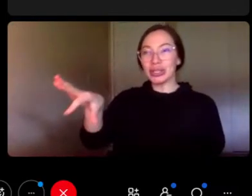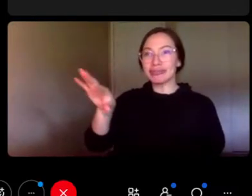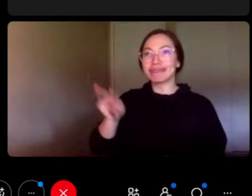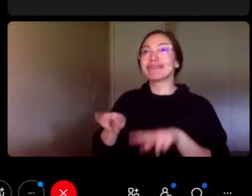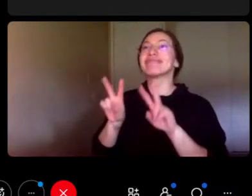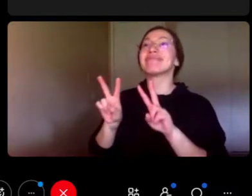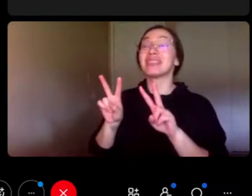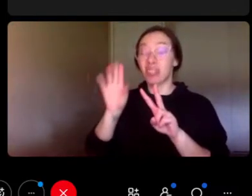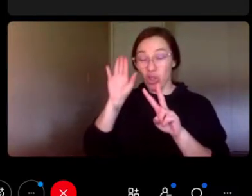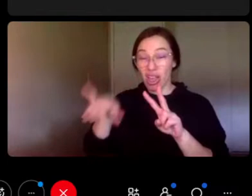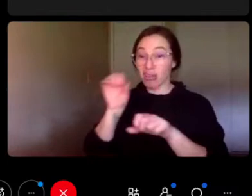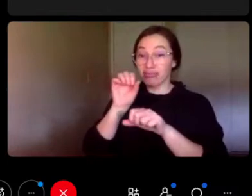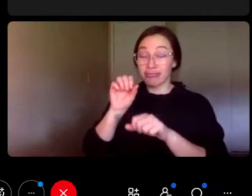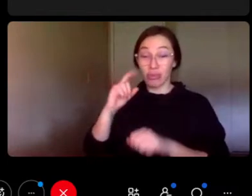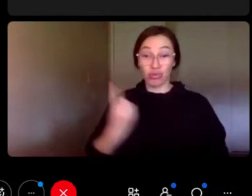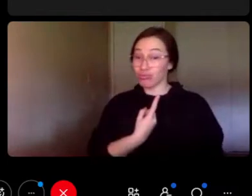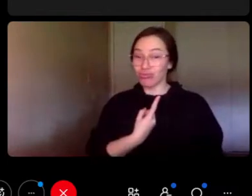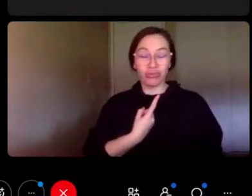say, it takes a village.